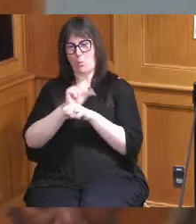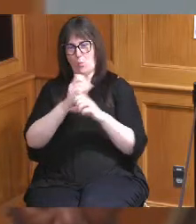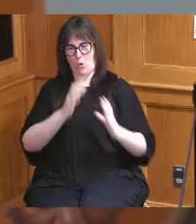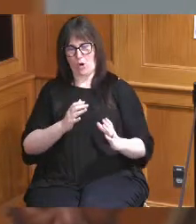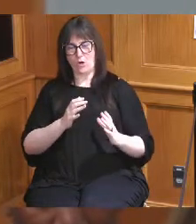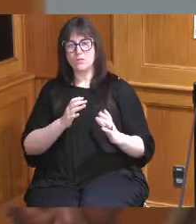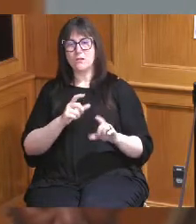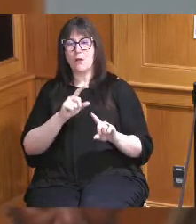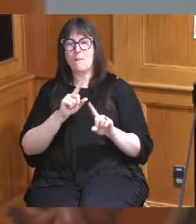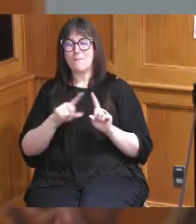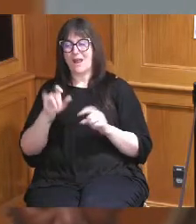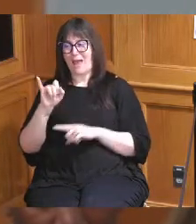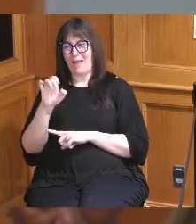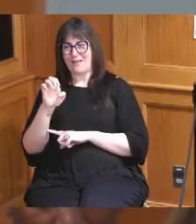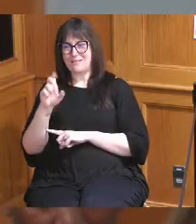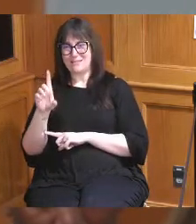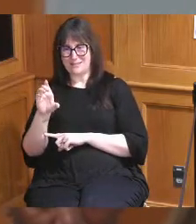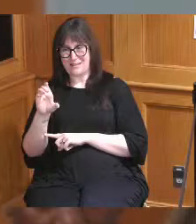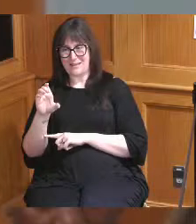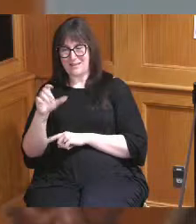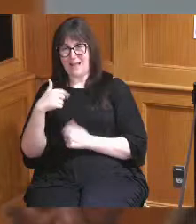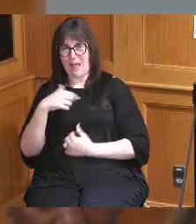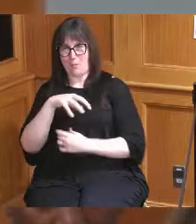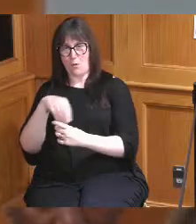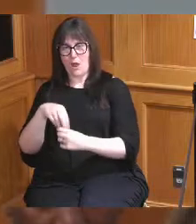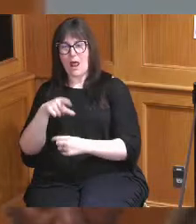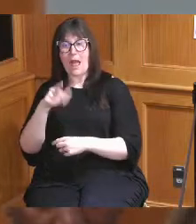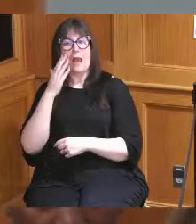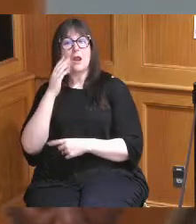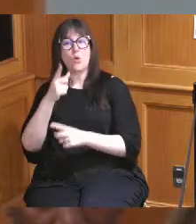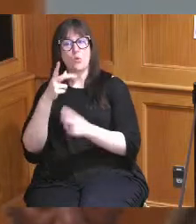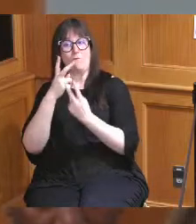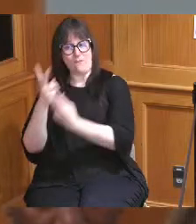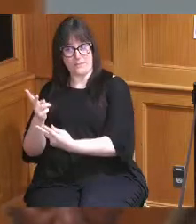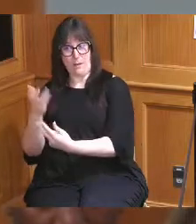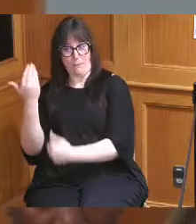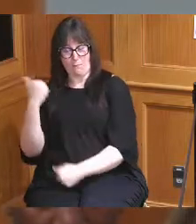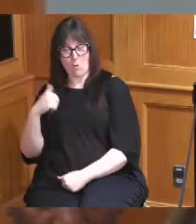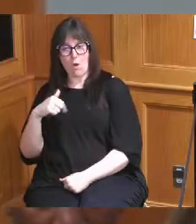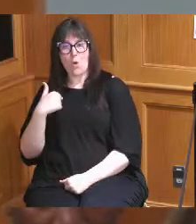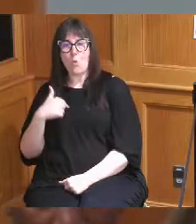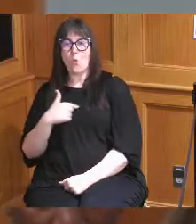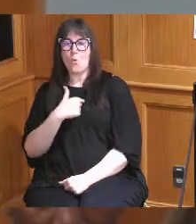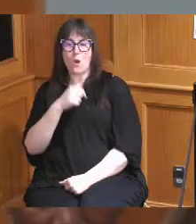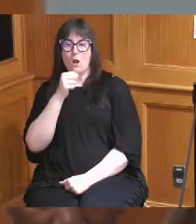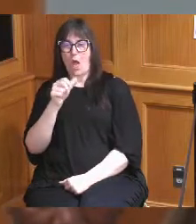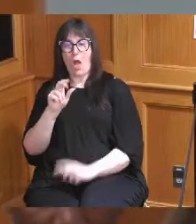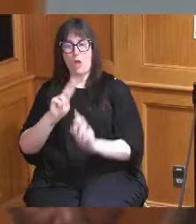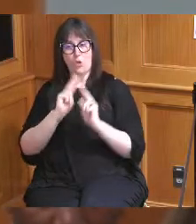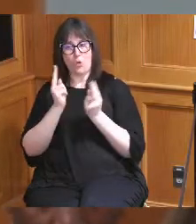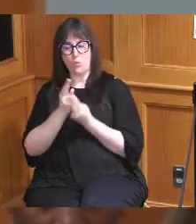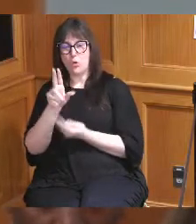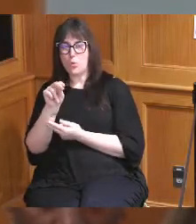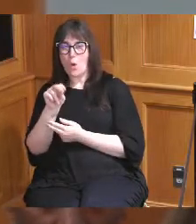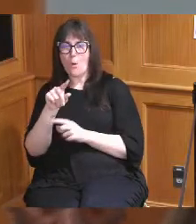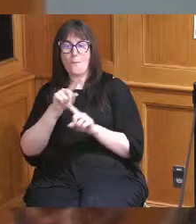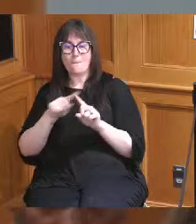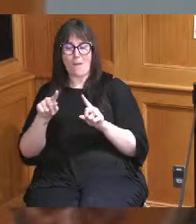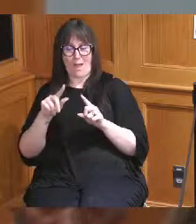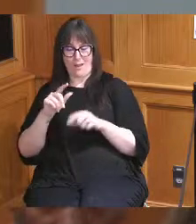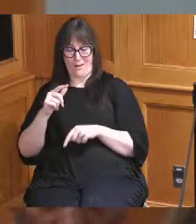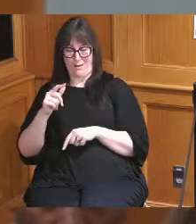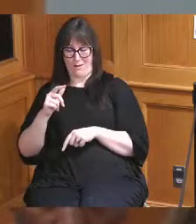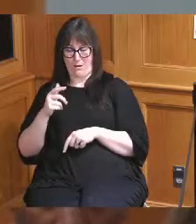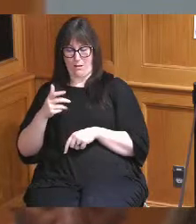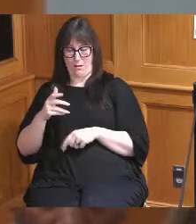me being with the IEC, which I know that you visit before, we're not union, but among us we borrow